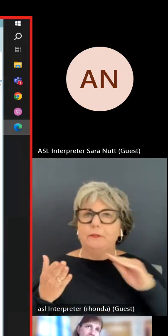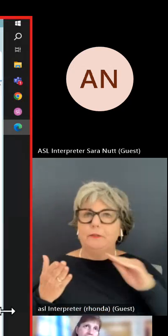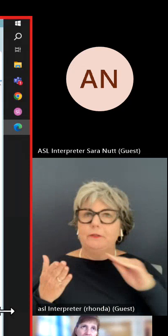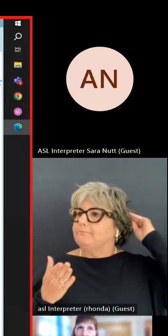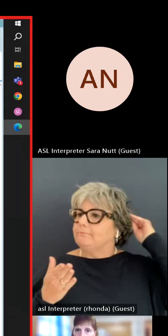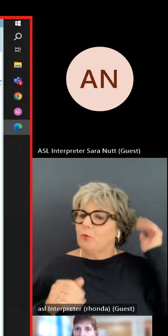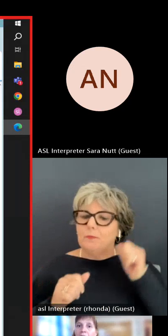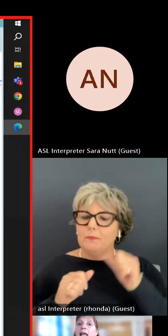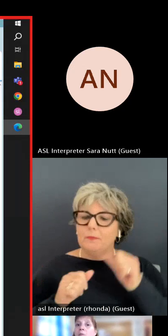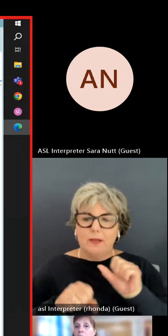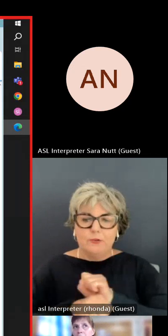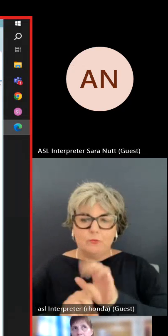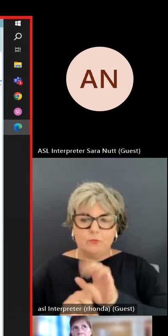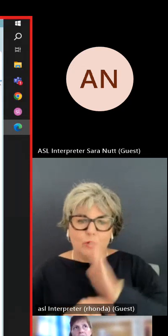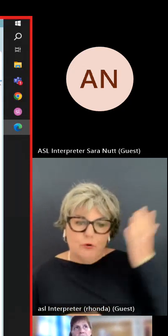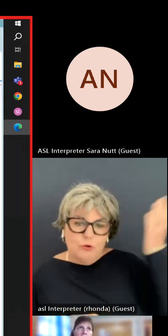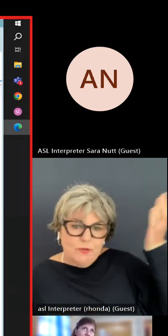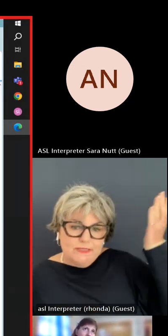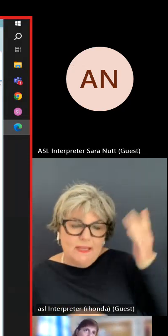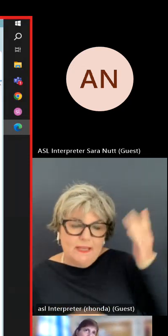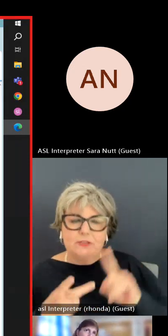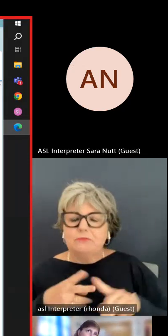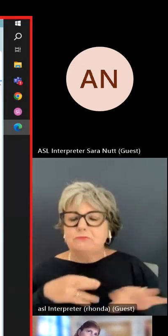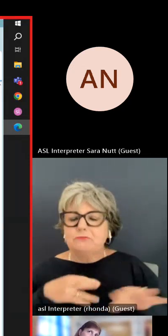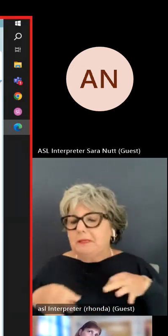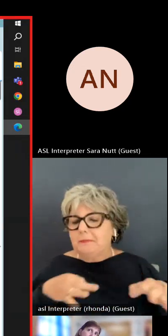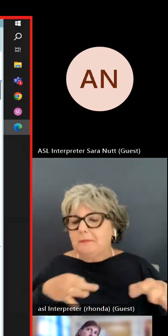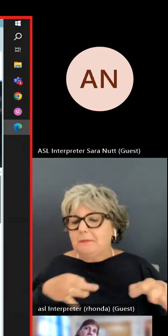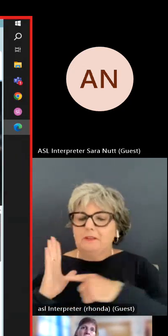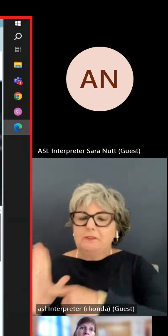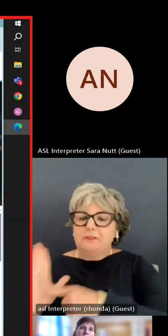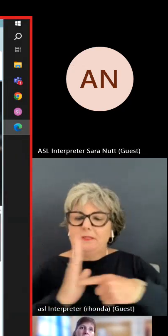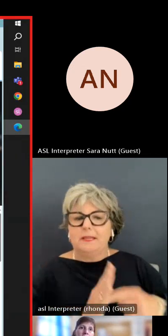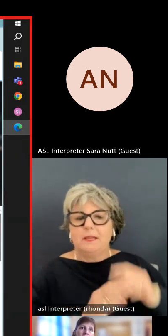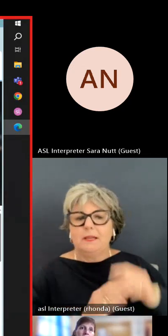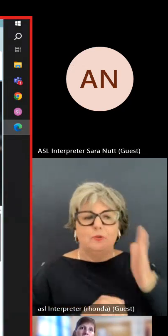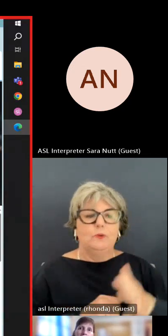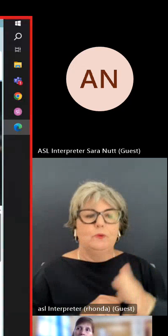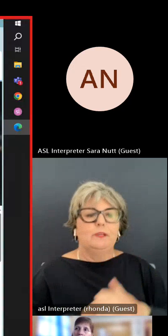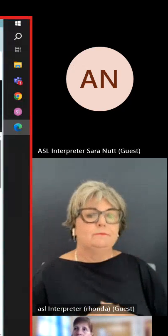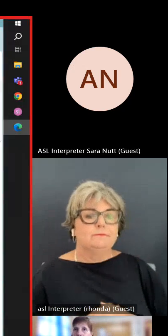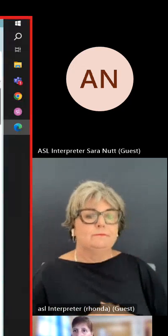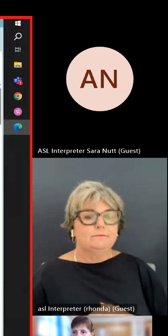on your presentation. And we'll look at 2 samples next.